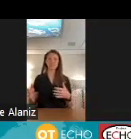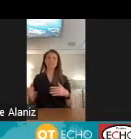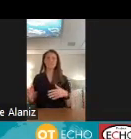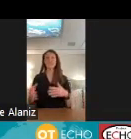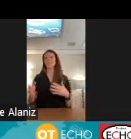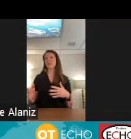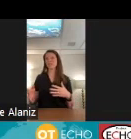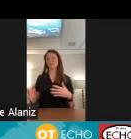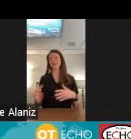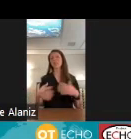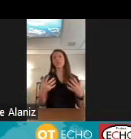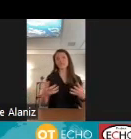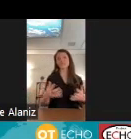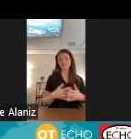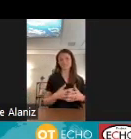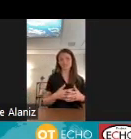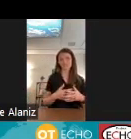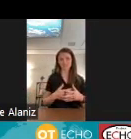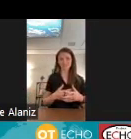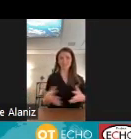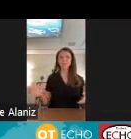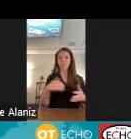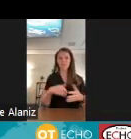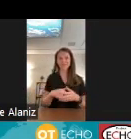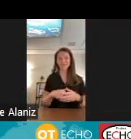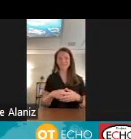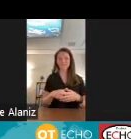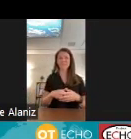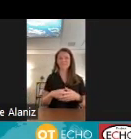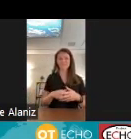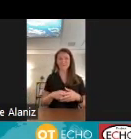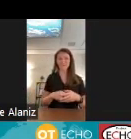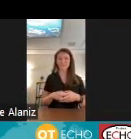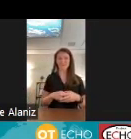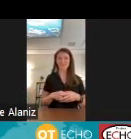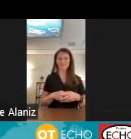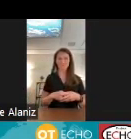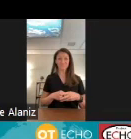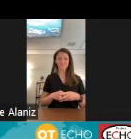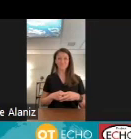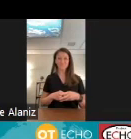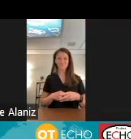functions do you think are impaired and why do you think those are impaired? And then we'll come back together and talk about that.